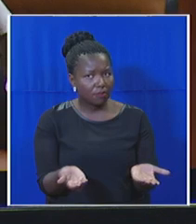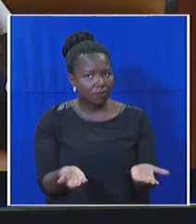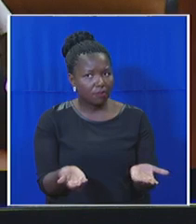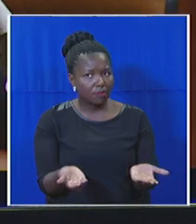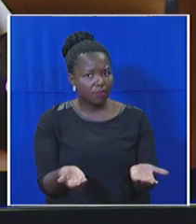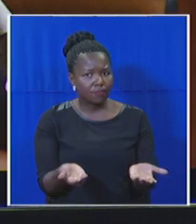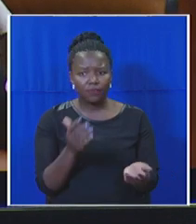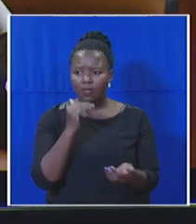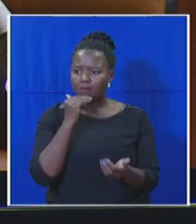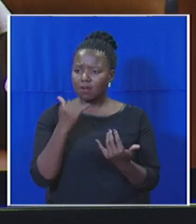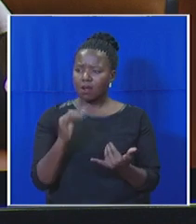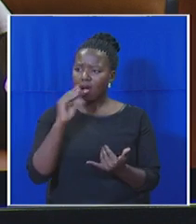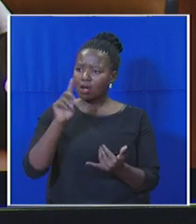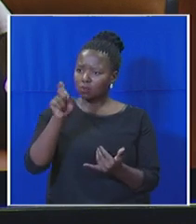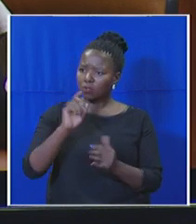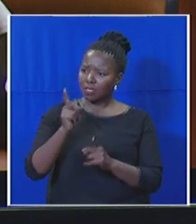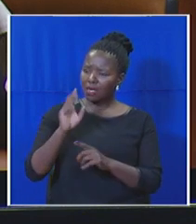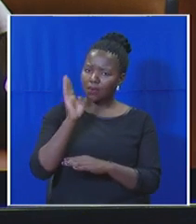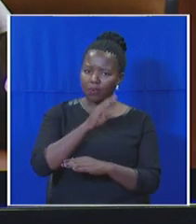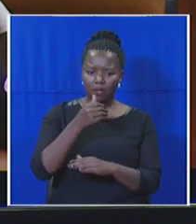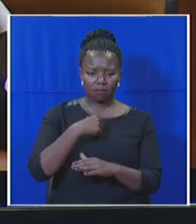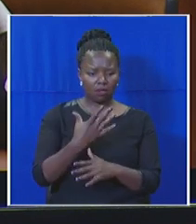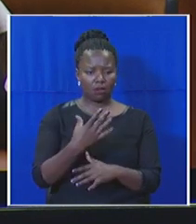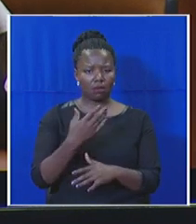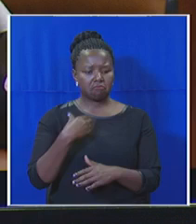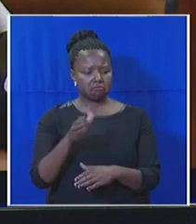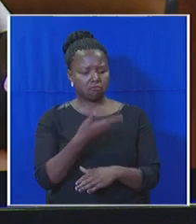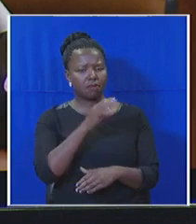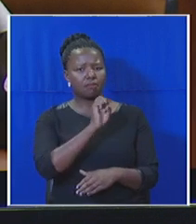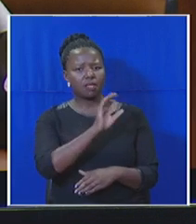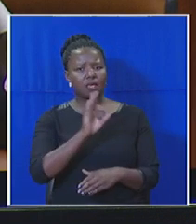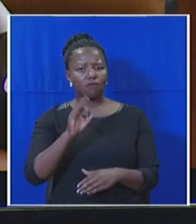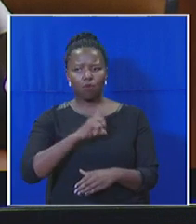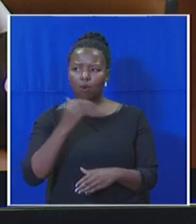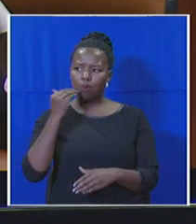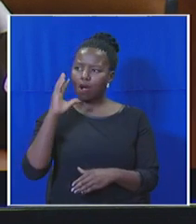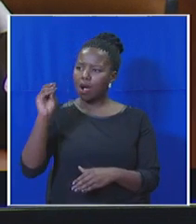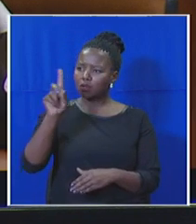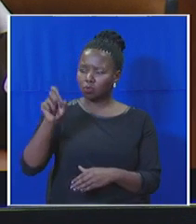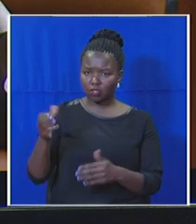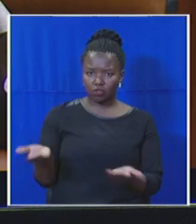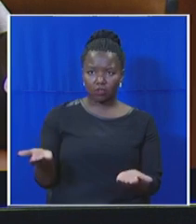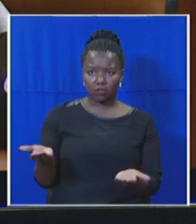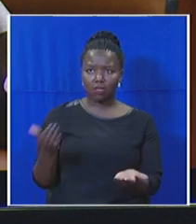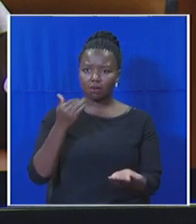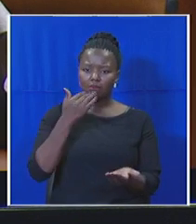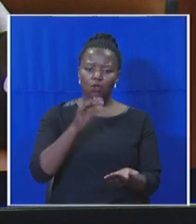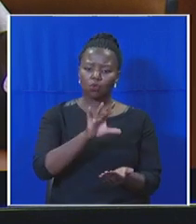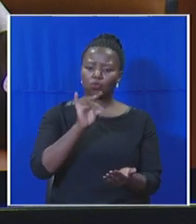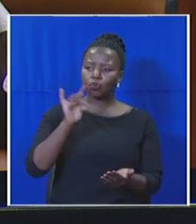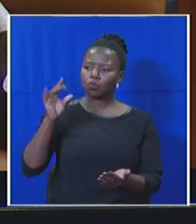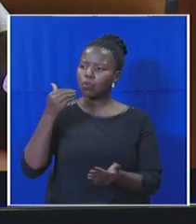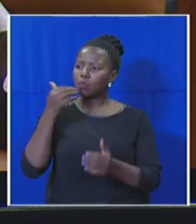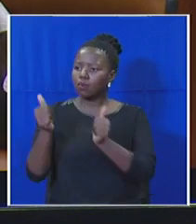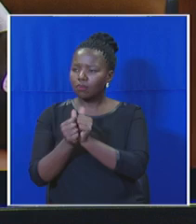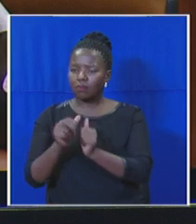You don't want him to answer questions. You're skipping us because you Please do not want him take a to be held seat. accountable here. Take your seat. You are choosing your ally, the